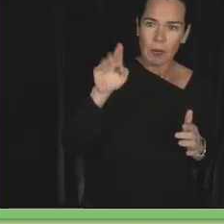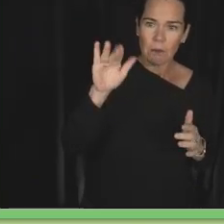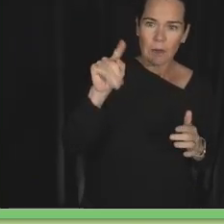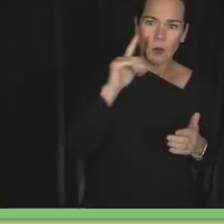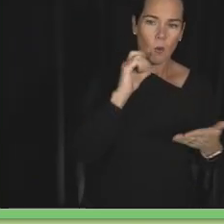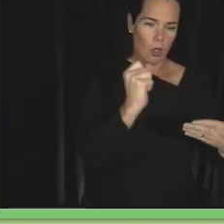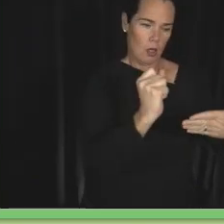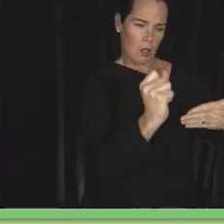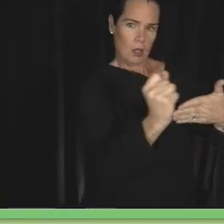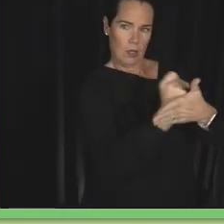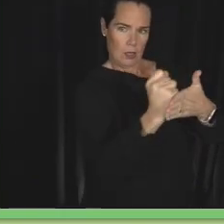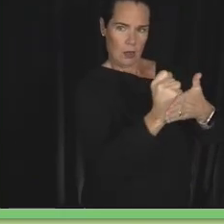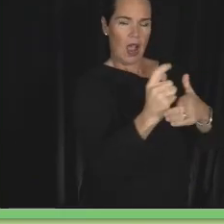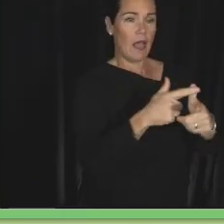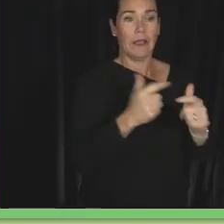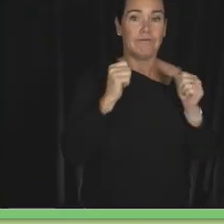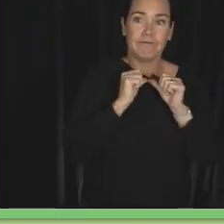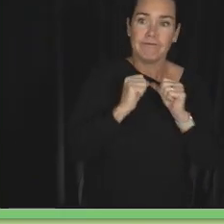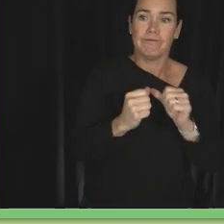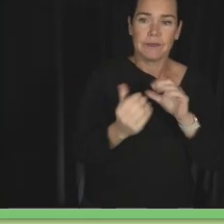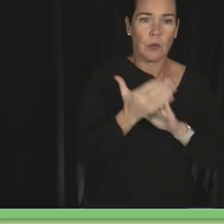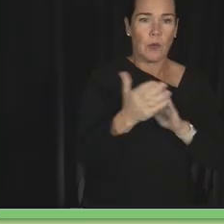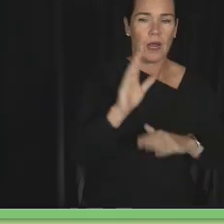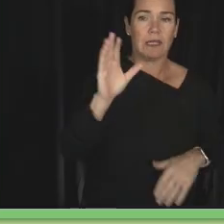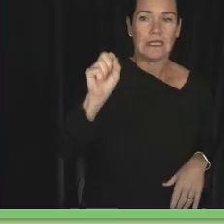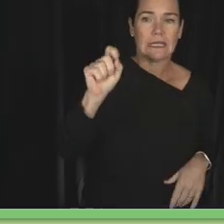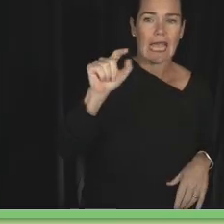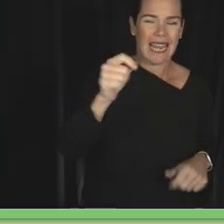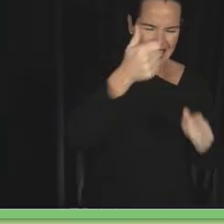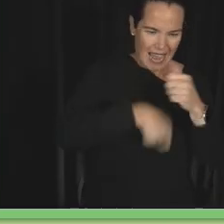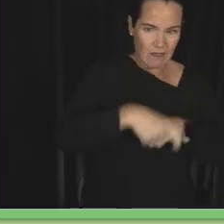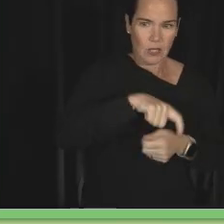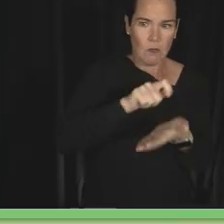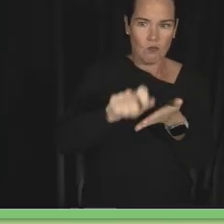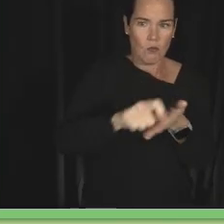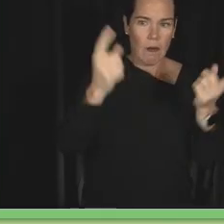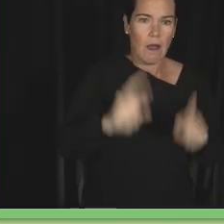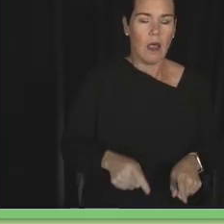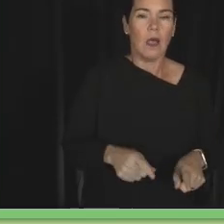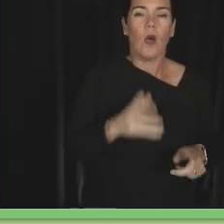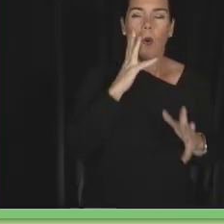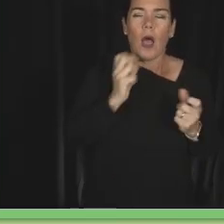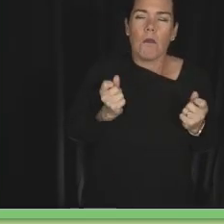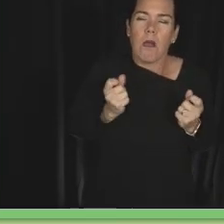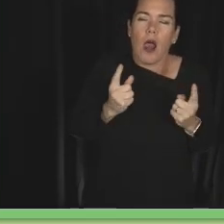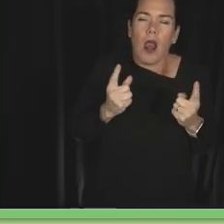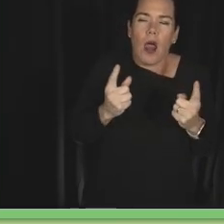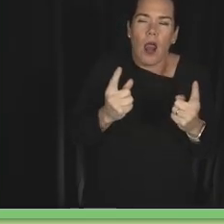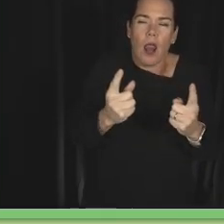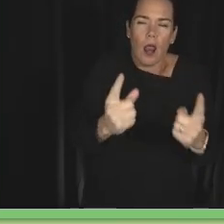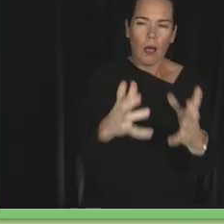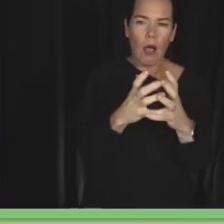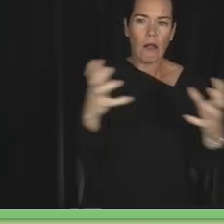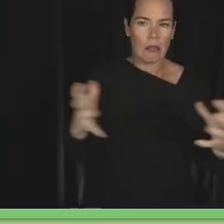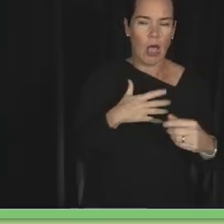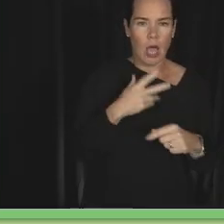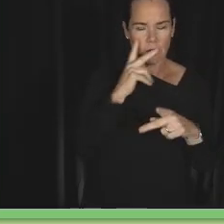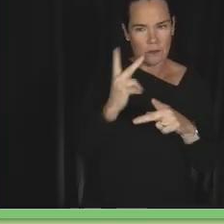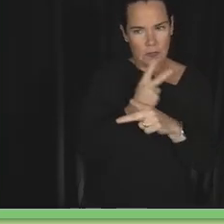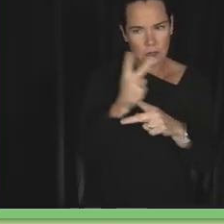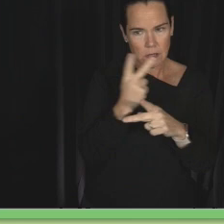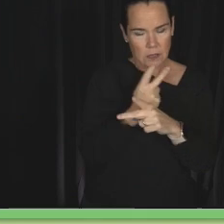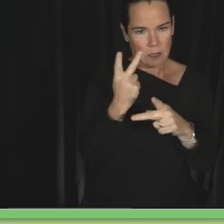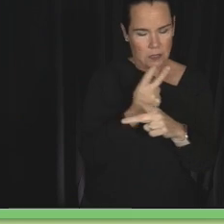that and continue to run stat for every time that that write happens. And that's going to burn a ton of unnecessary compute, as it was in